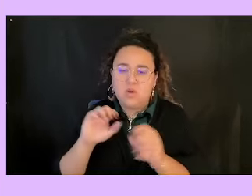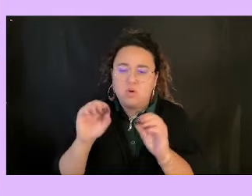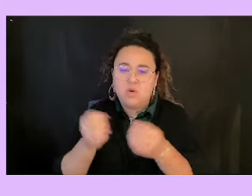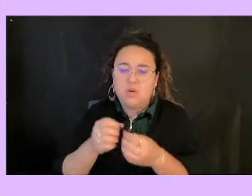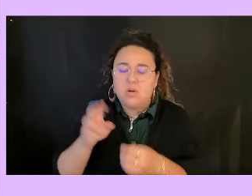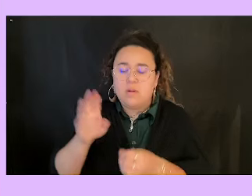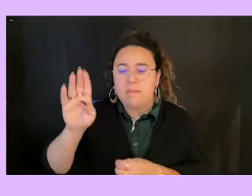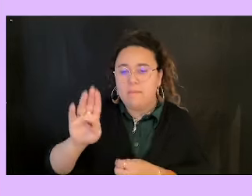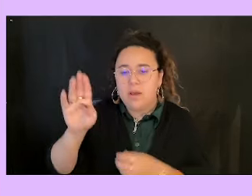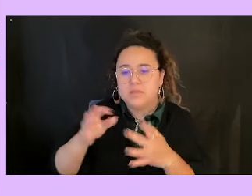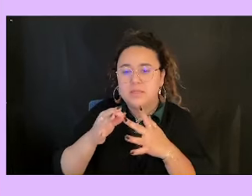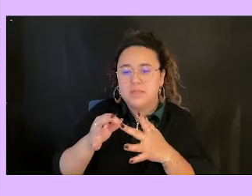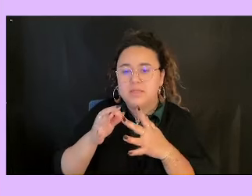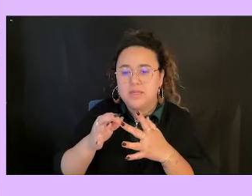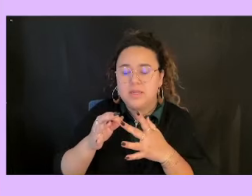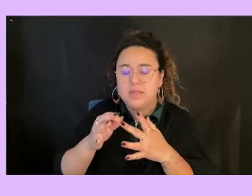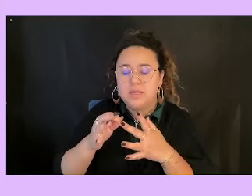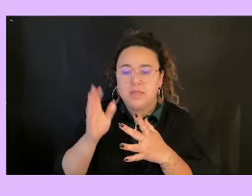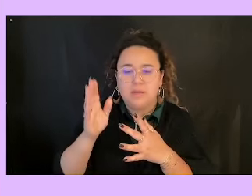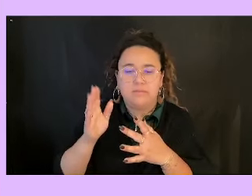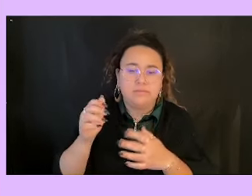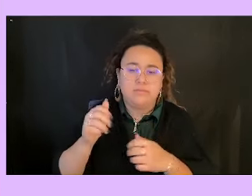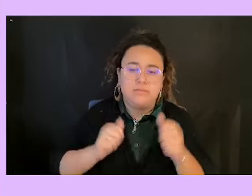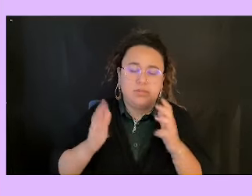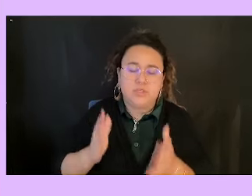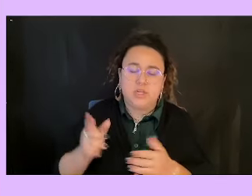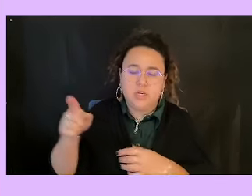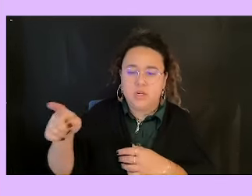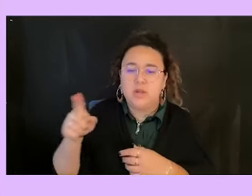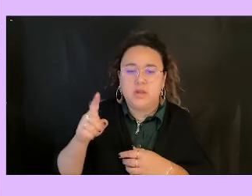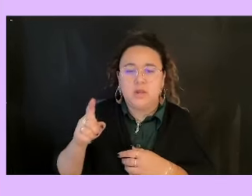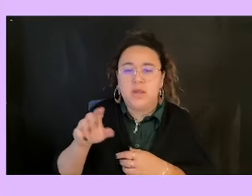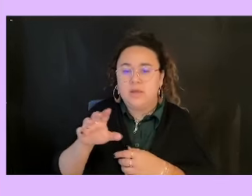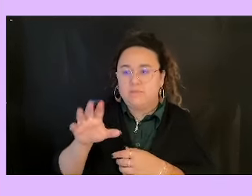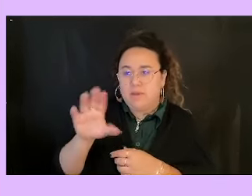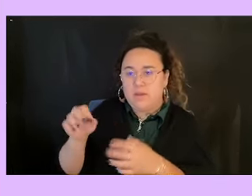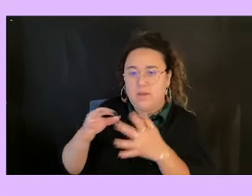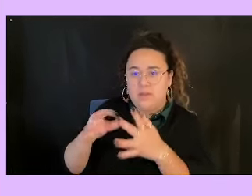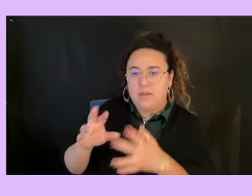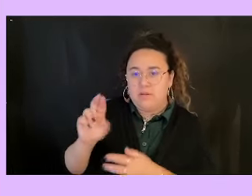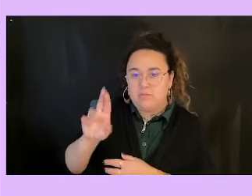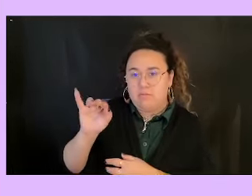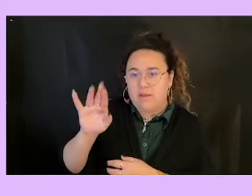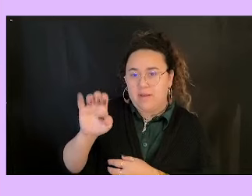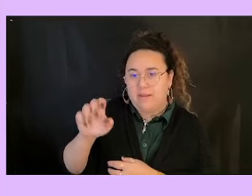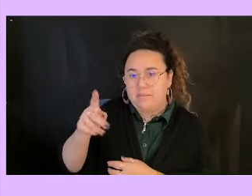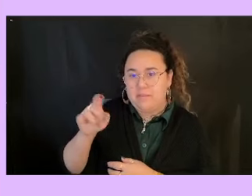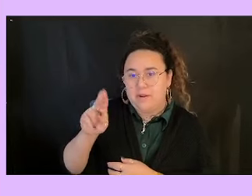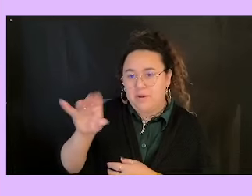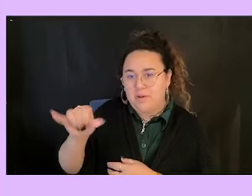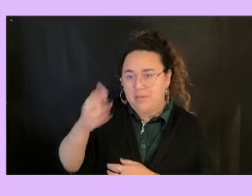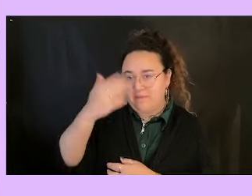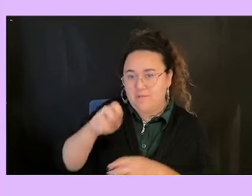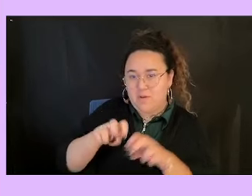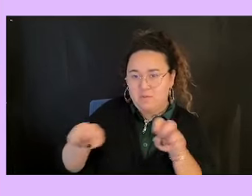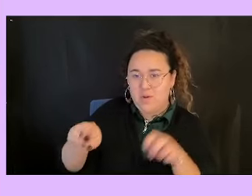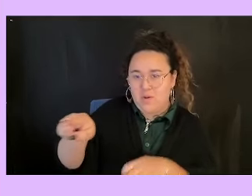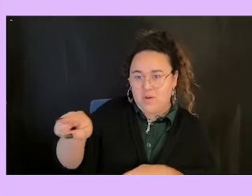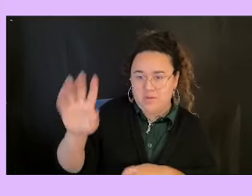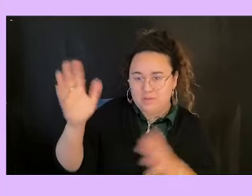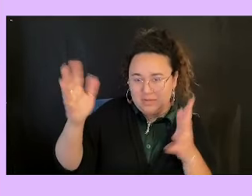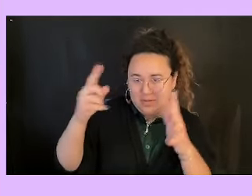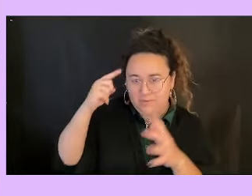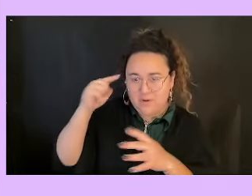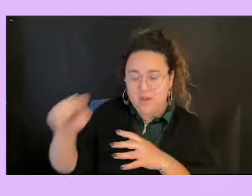of contemporary world theater. Want to shout out my co-leader, Ronnie Panoy, who's in the front row. And last but not least, I'd